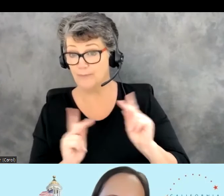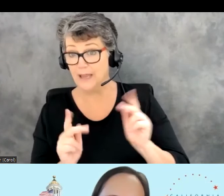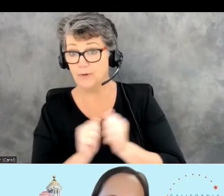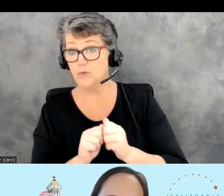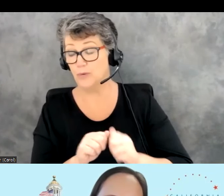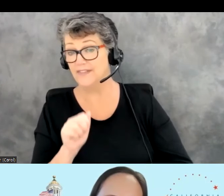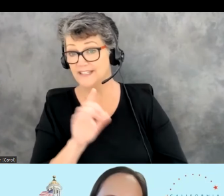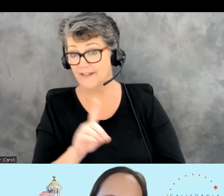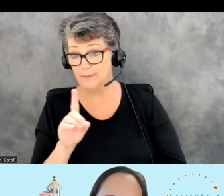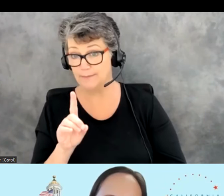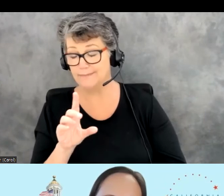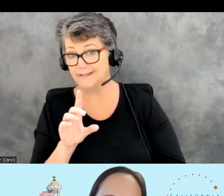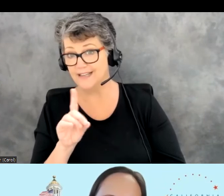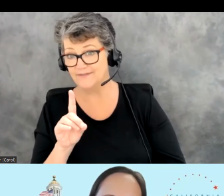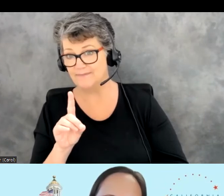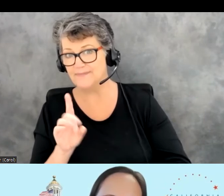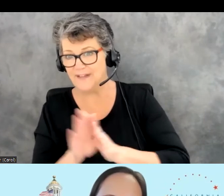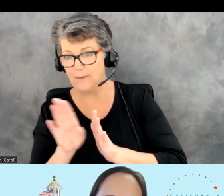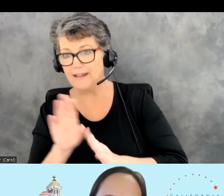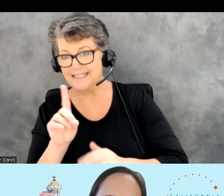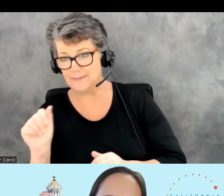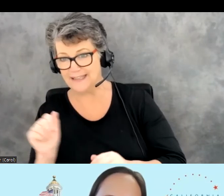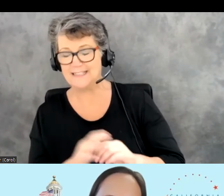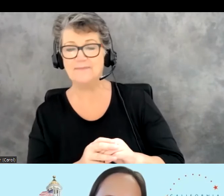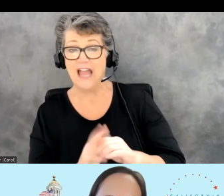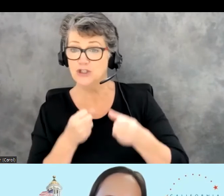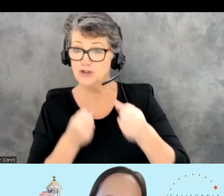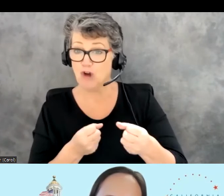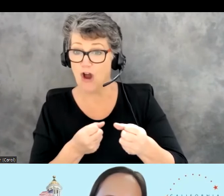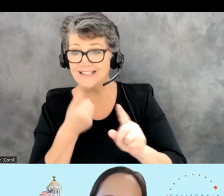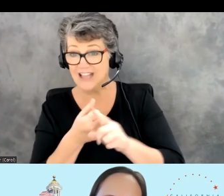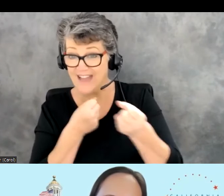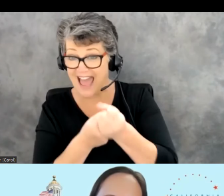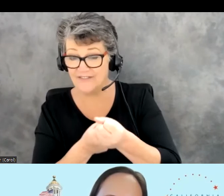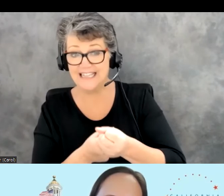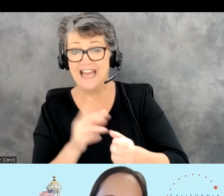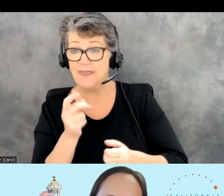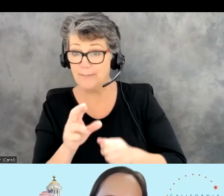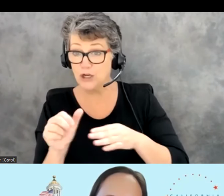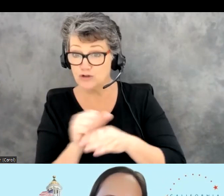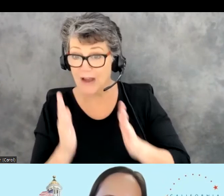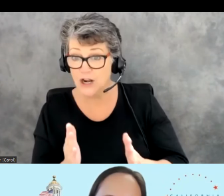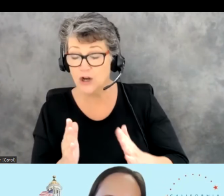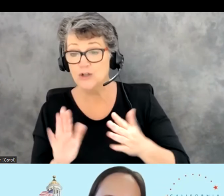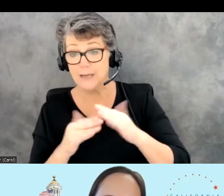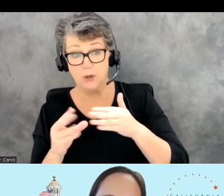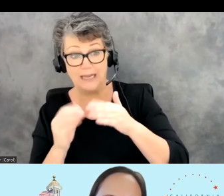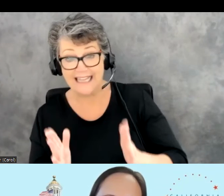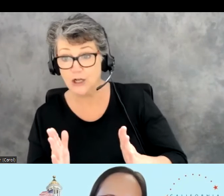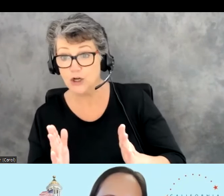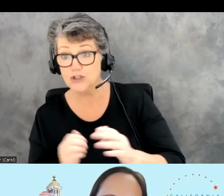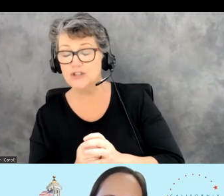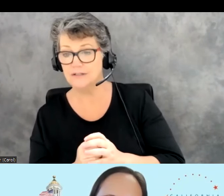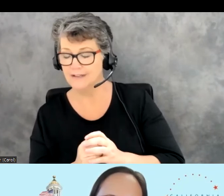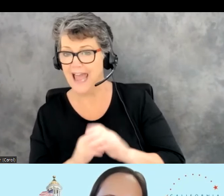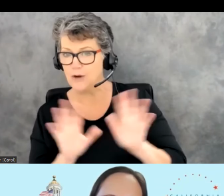developmental disabilities in the state that are strong self-advocates, that are peer trainers, that are community leaders and picking up their leadership